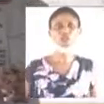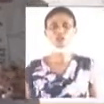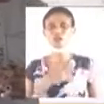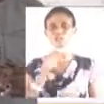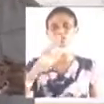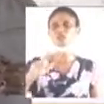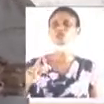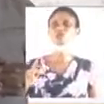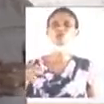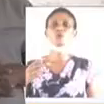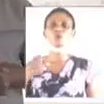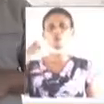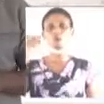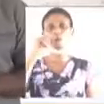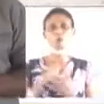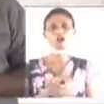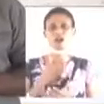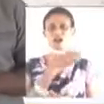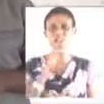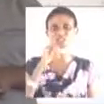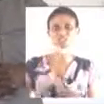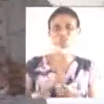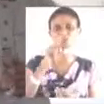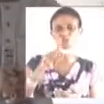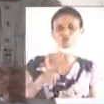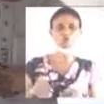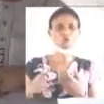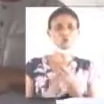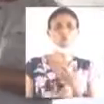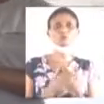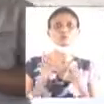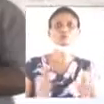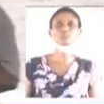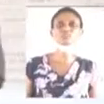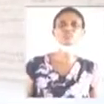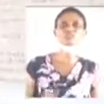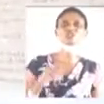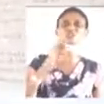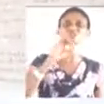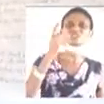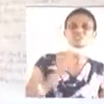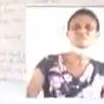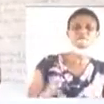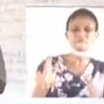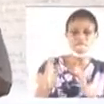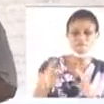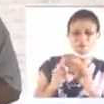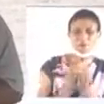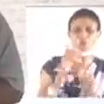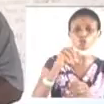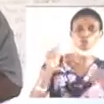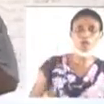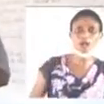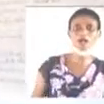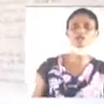care of. You can also look at a very big man that can take care of 10 children, maybe with 3